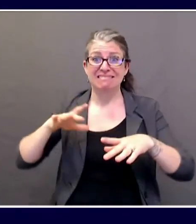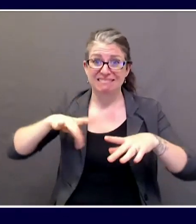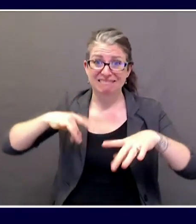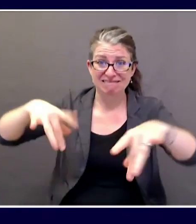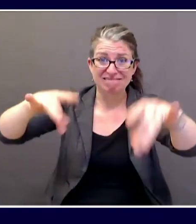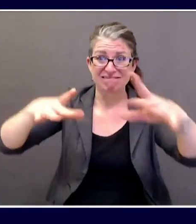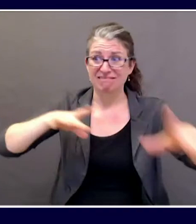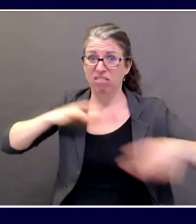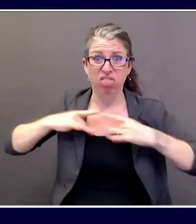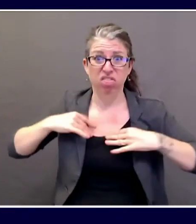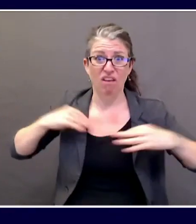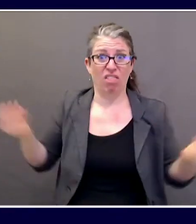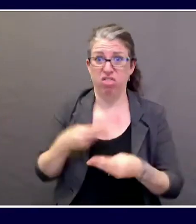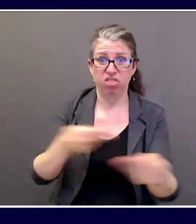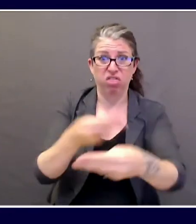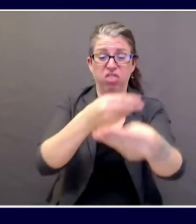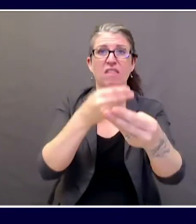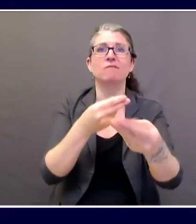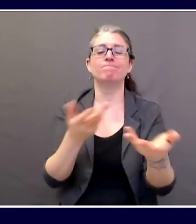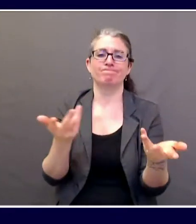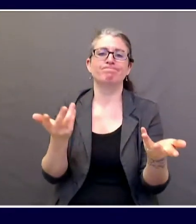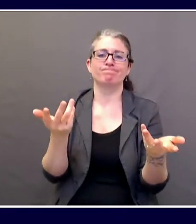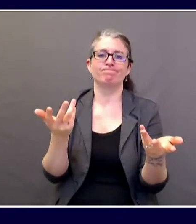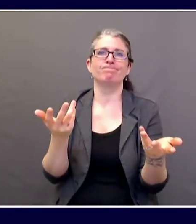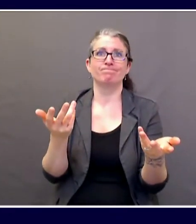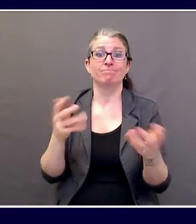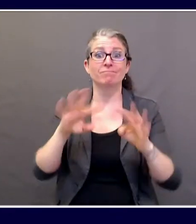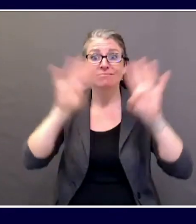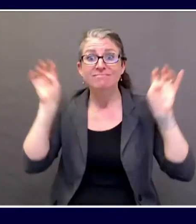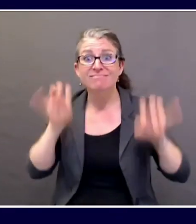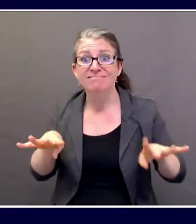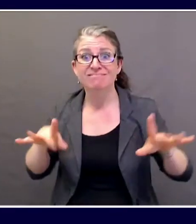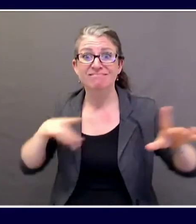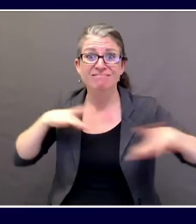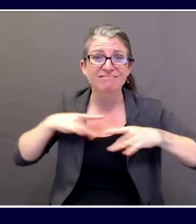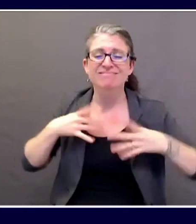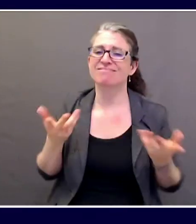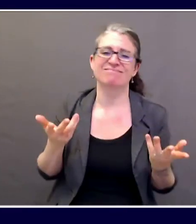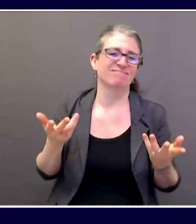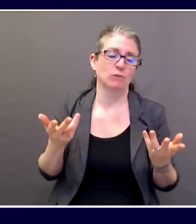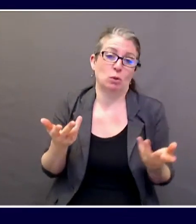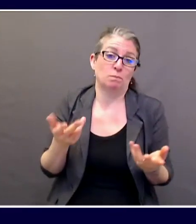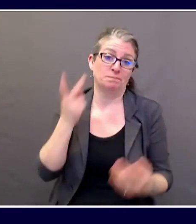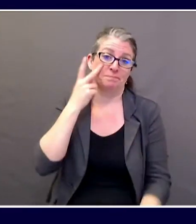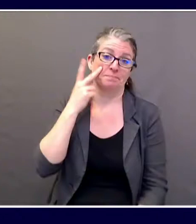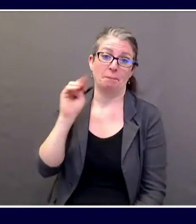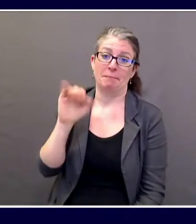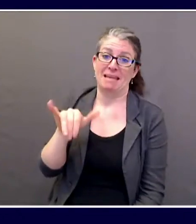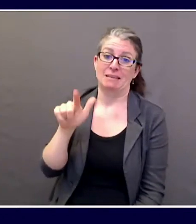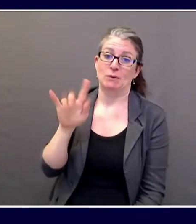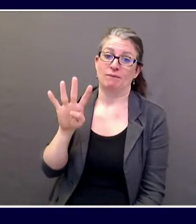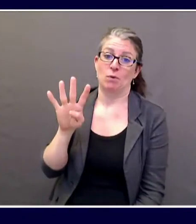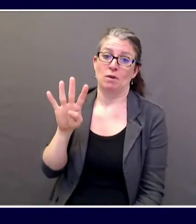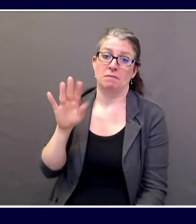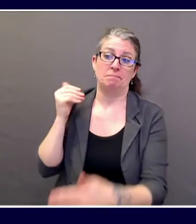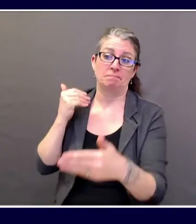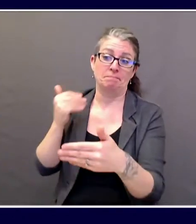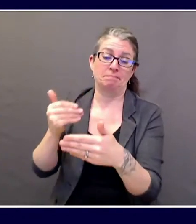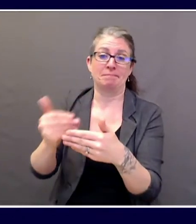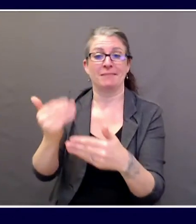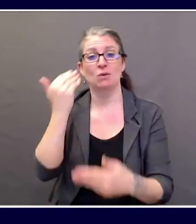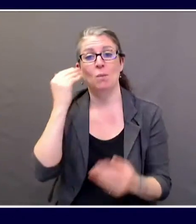So right now we're looking at May 24th as being a relatively firm date